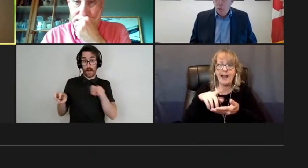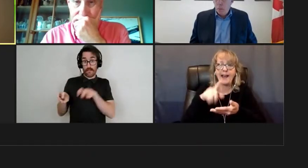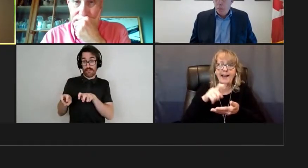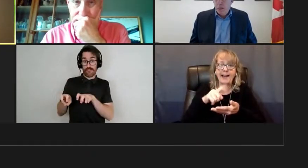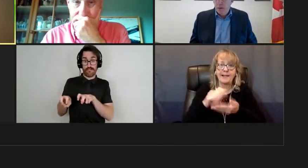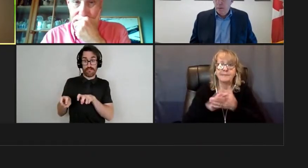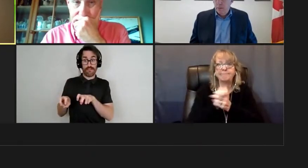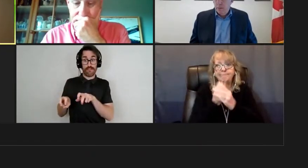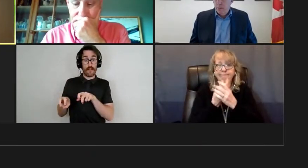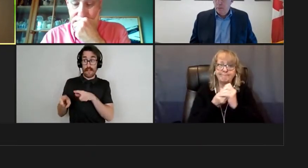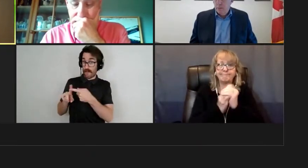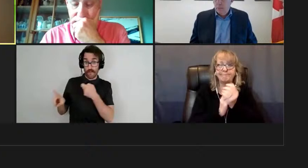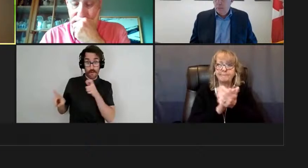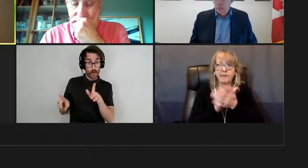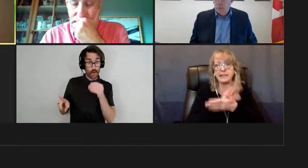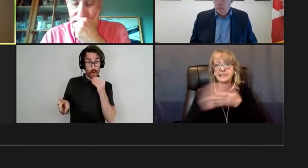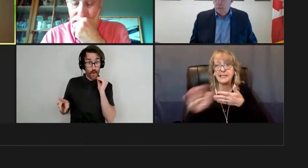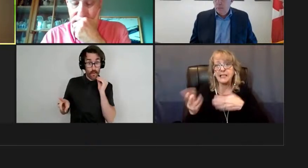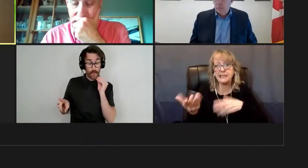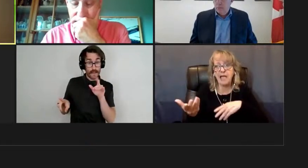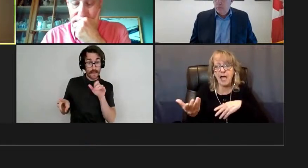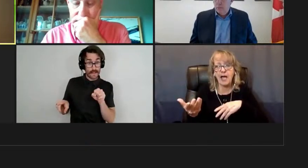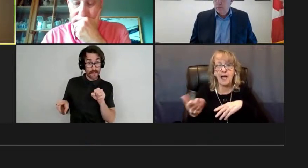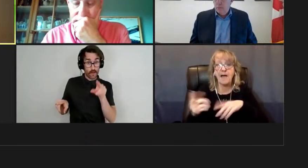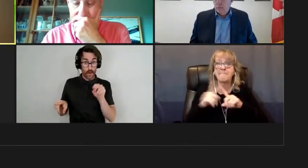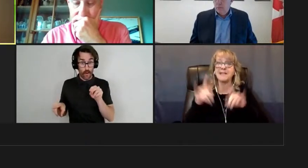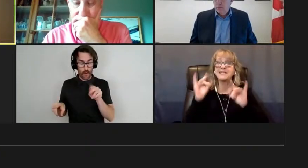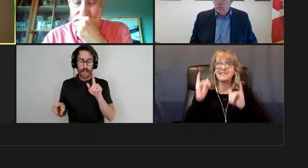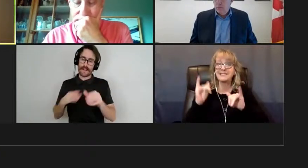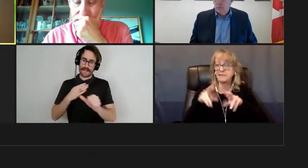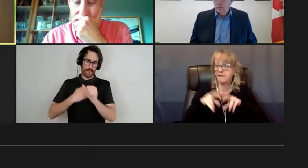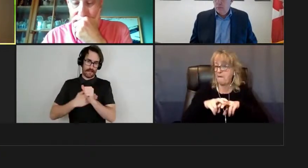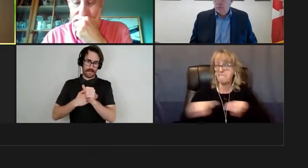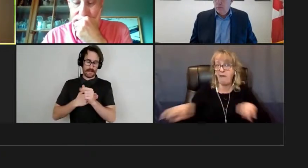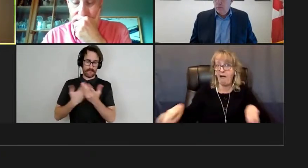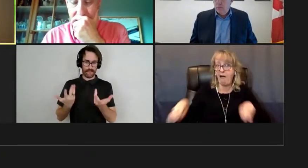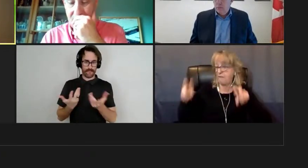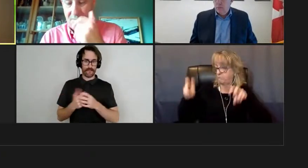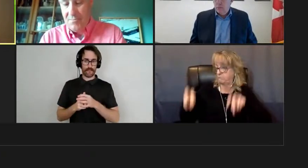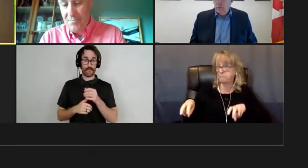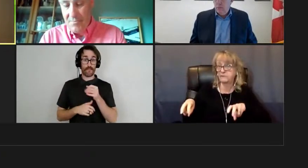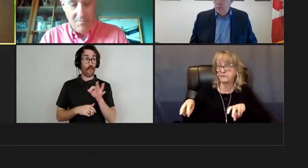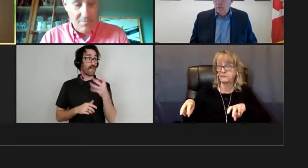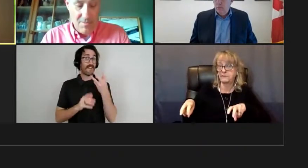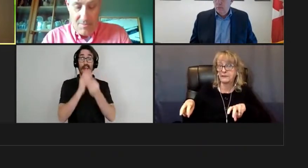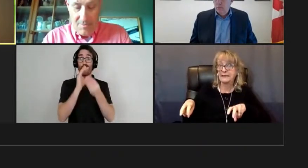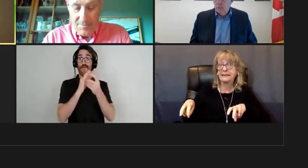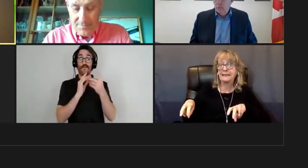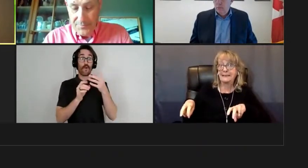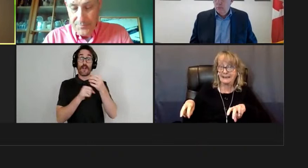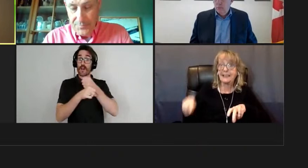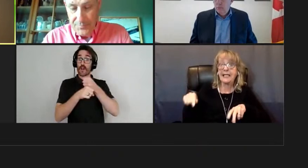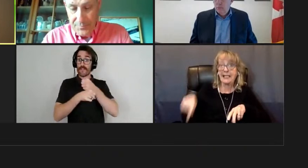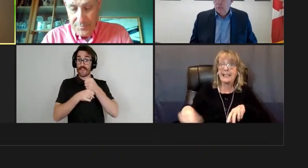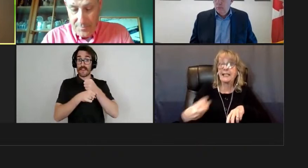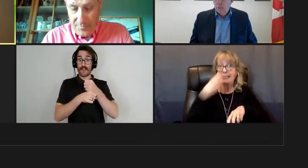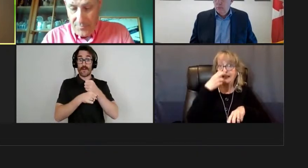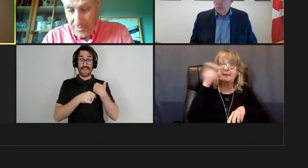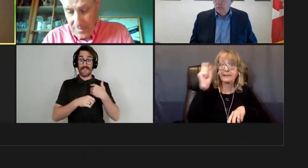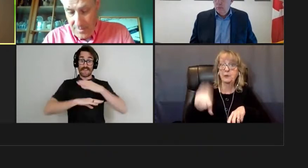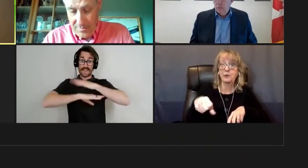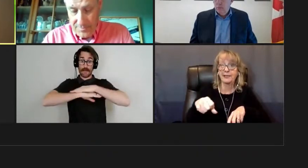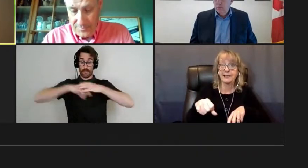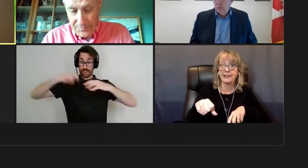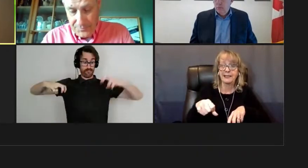member of your household, that's the risk. Or if you're having coffee with a neighbor across the picnic bench and you're talking to each